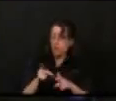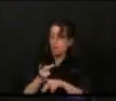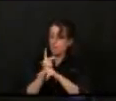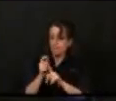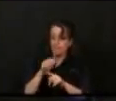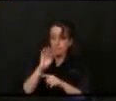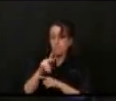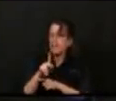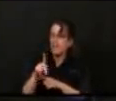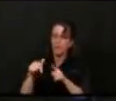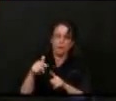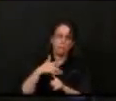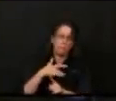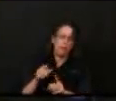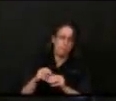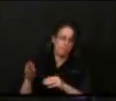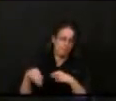flexibility?